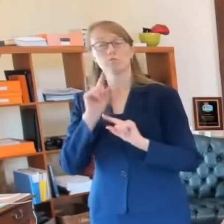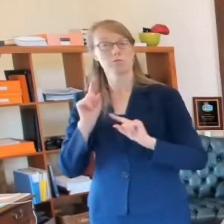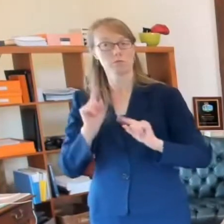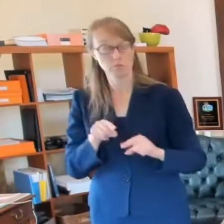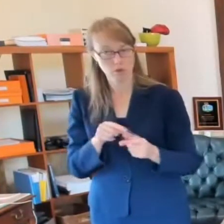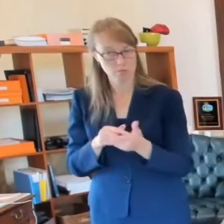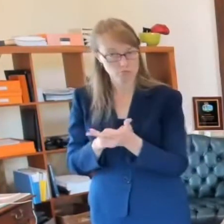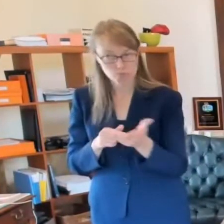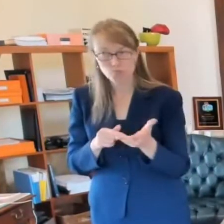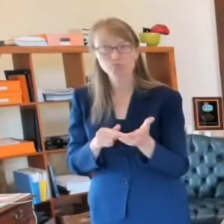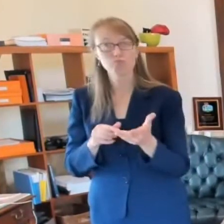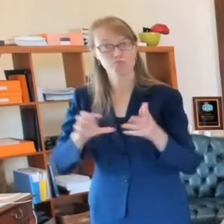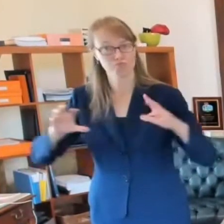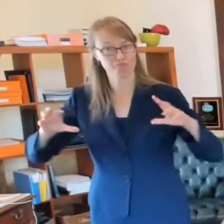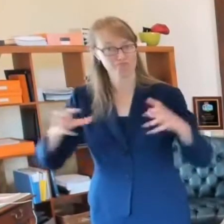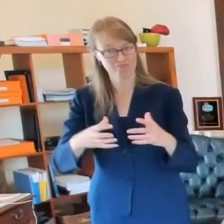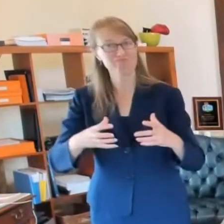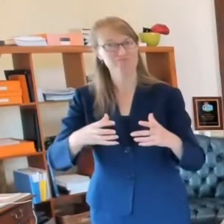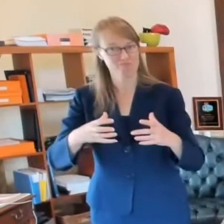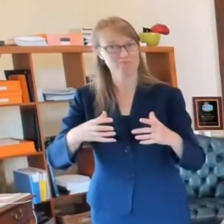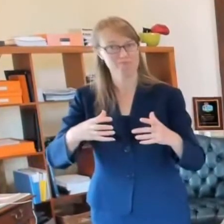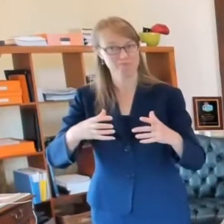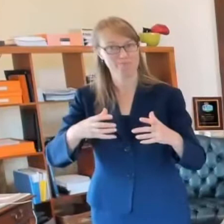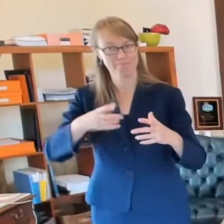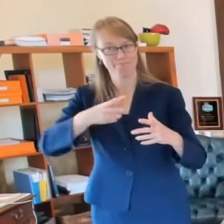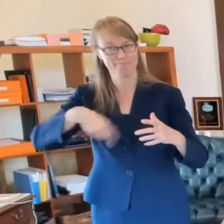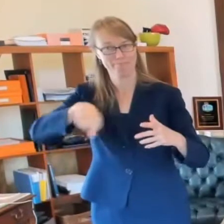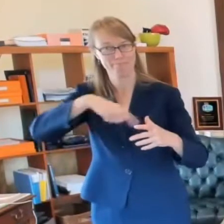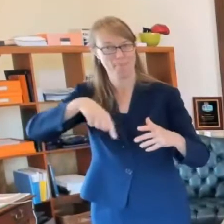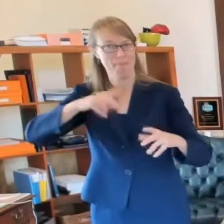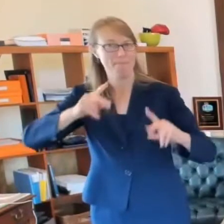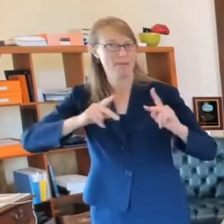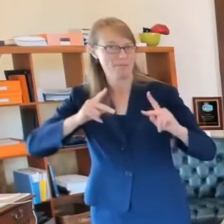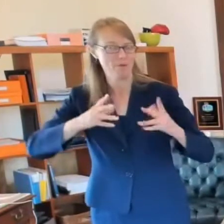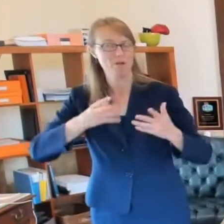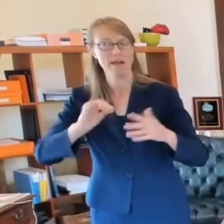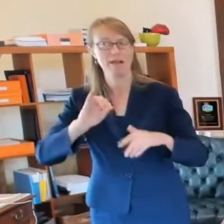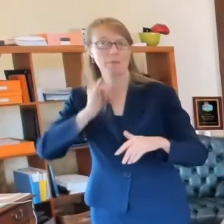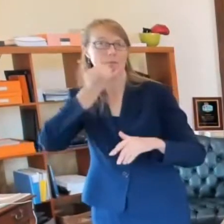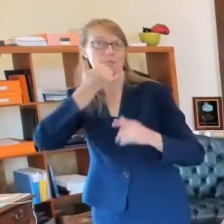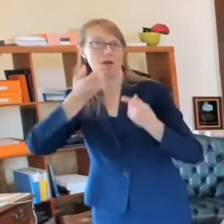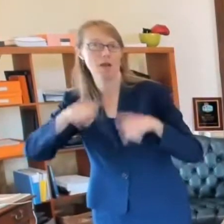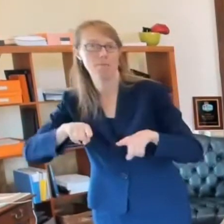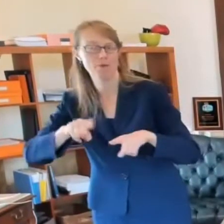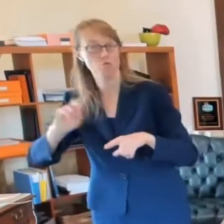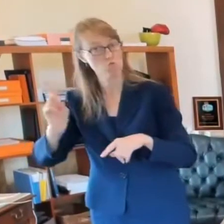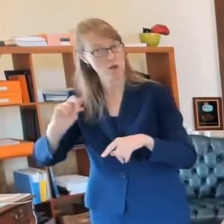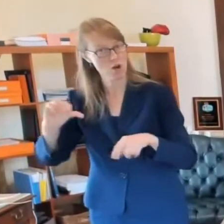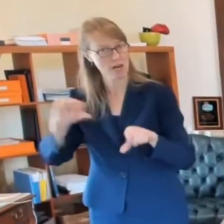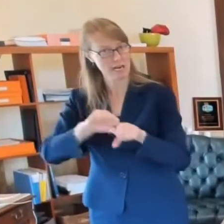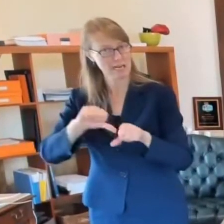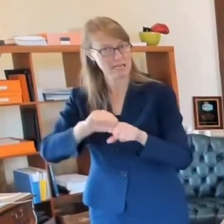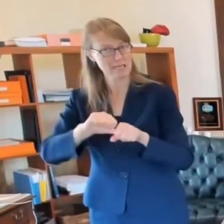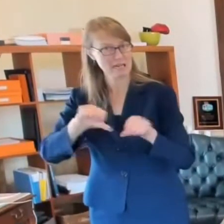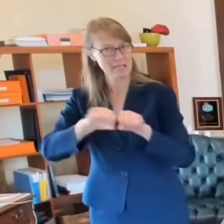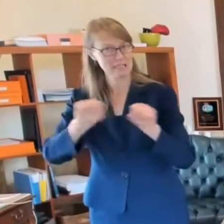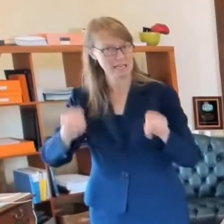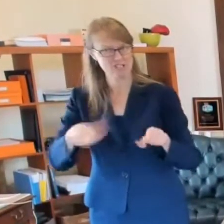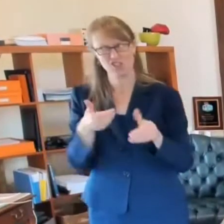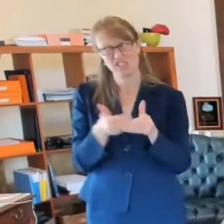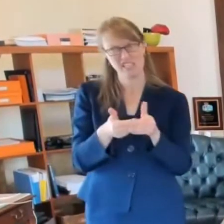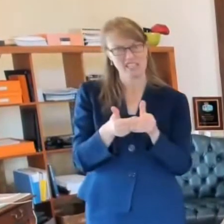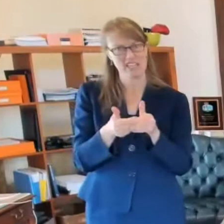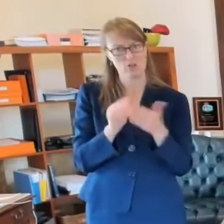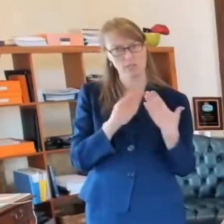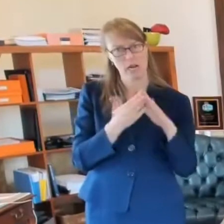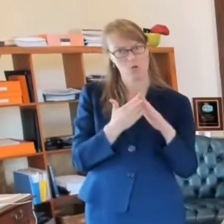a gathering and an incident at a gas station quick shop that was here near downtown, just a